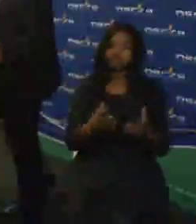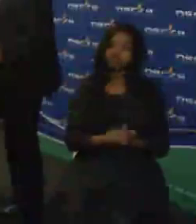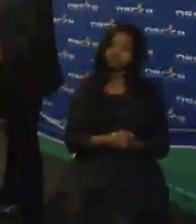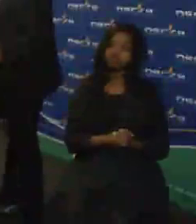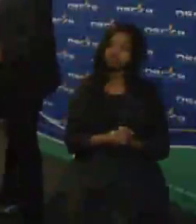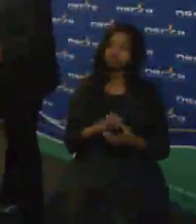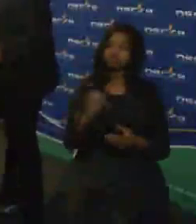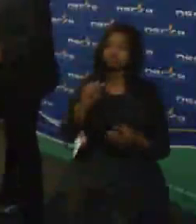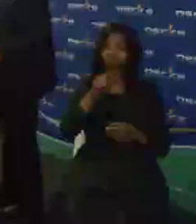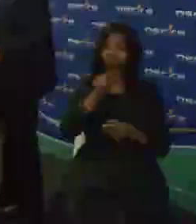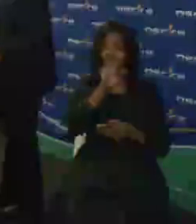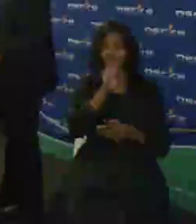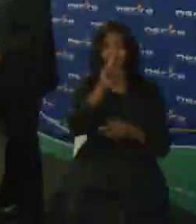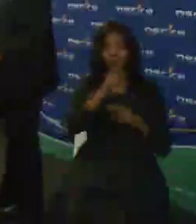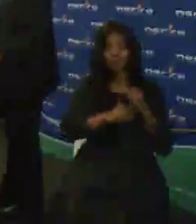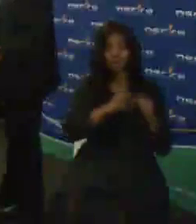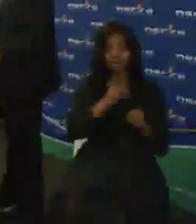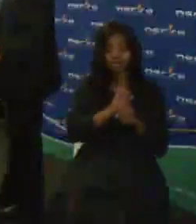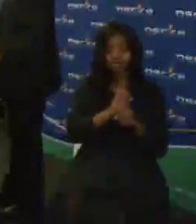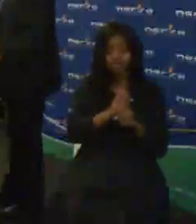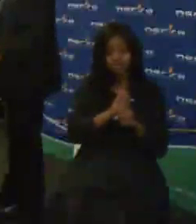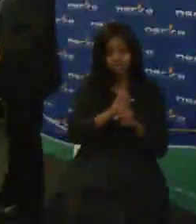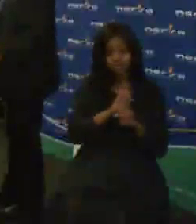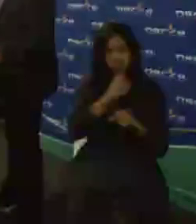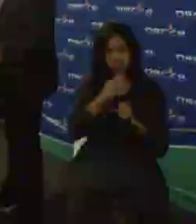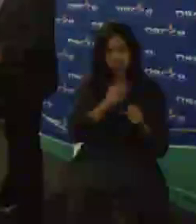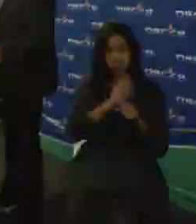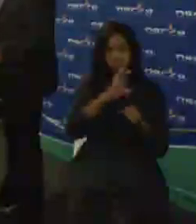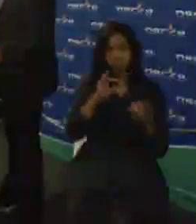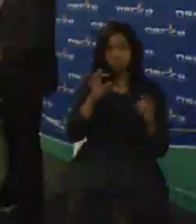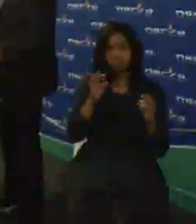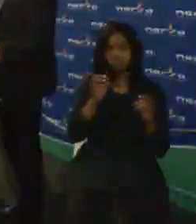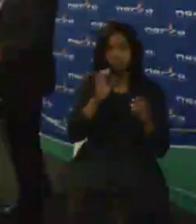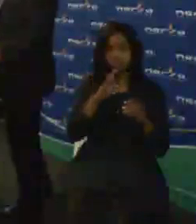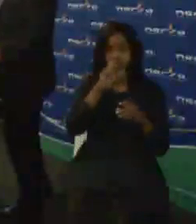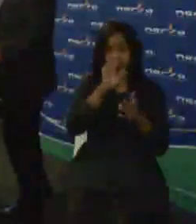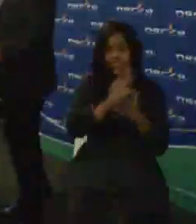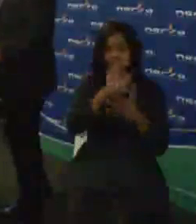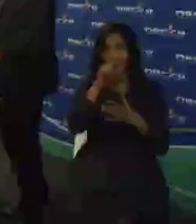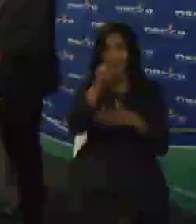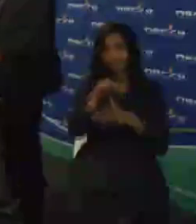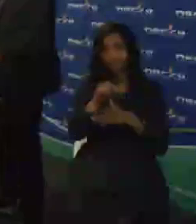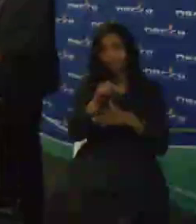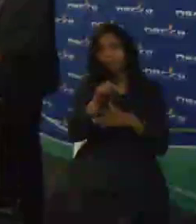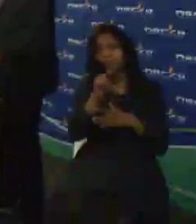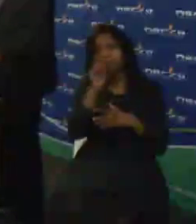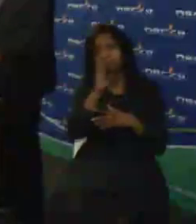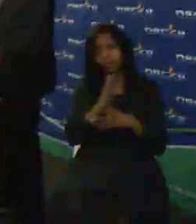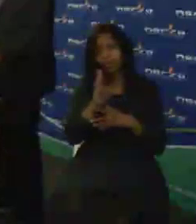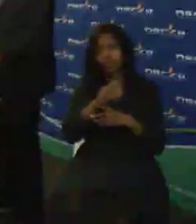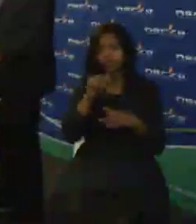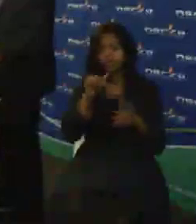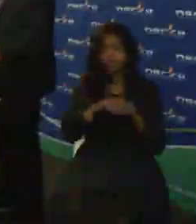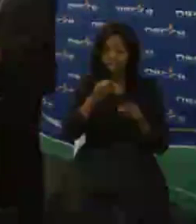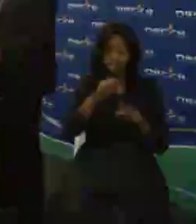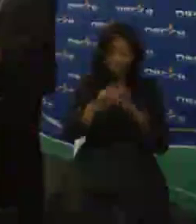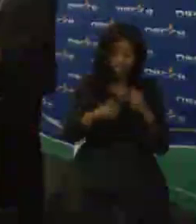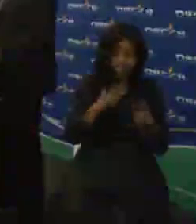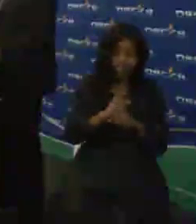Chairperson, the 1 year, I've got a slide, we'll deal with that shortly. The 19 billion, as we said in our annual results,